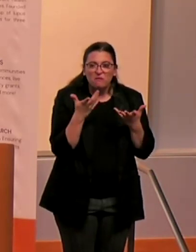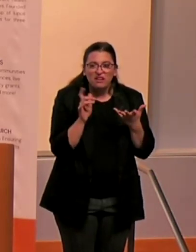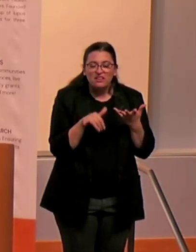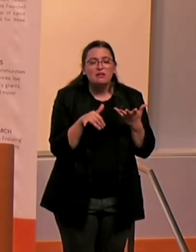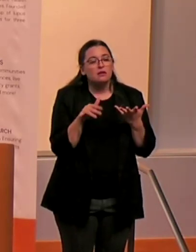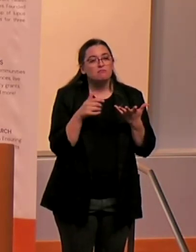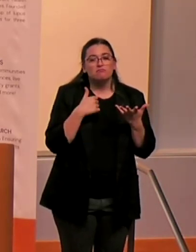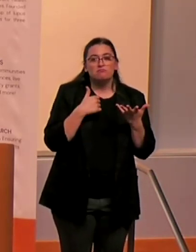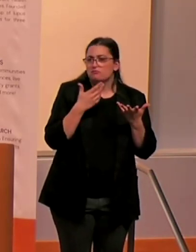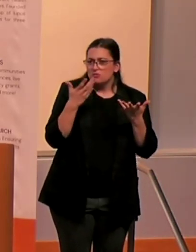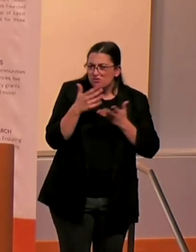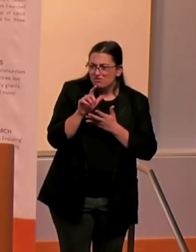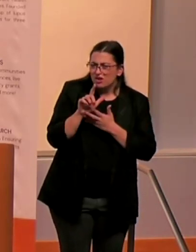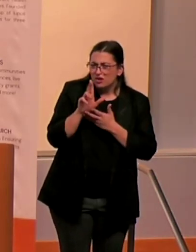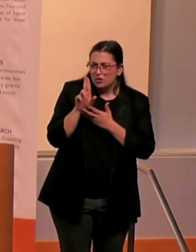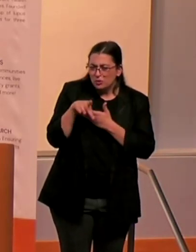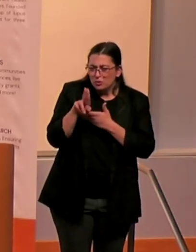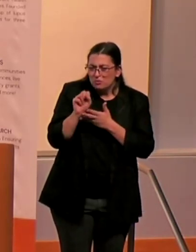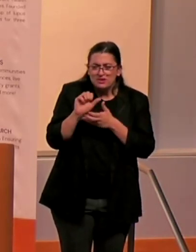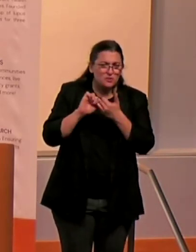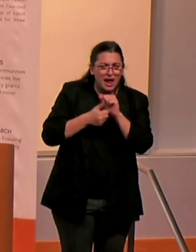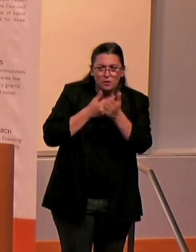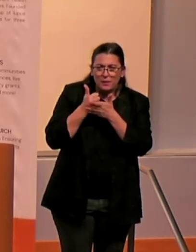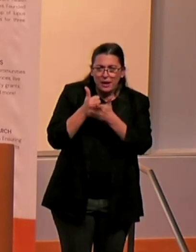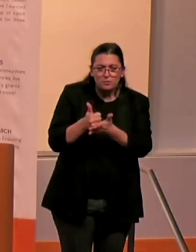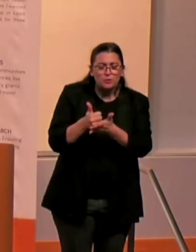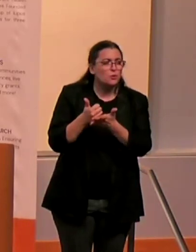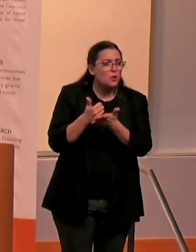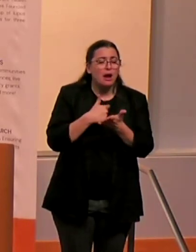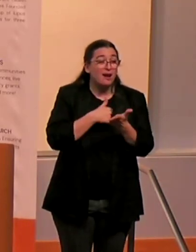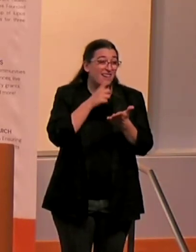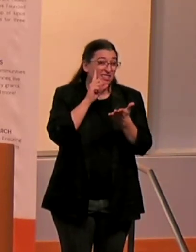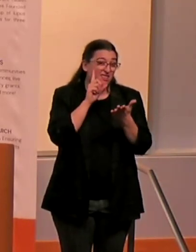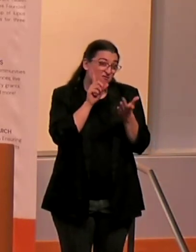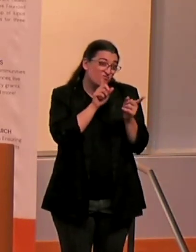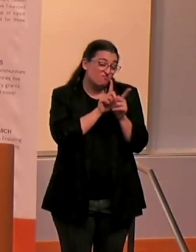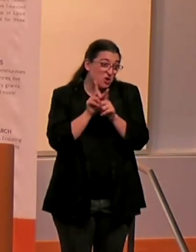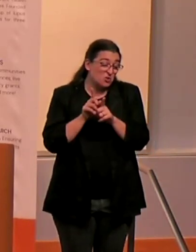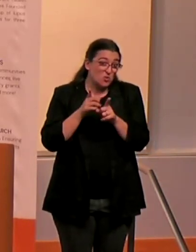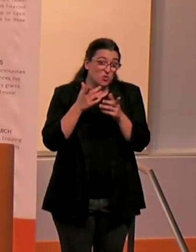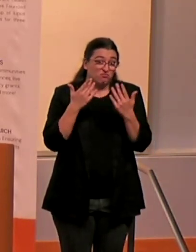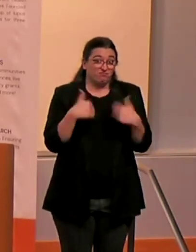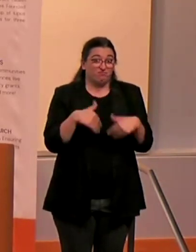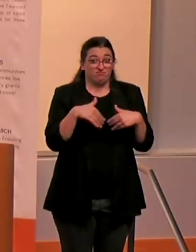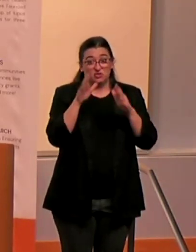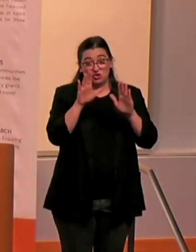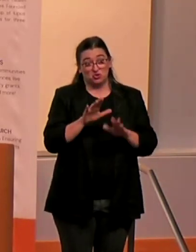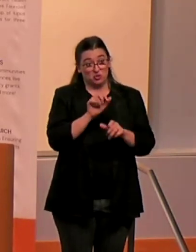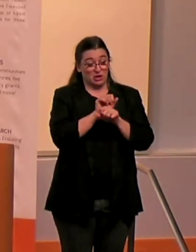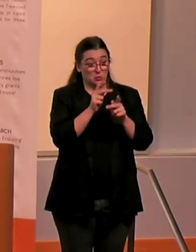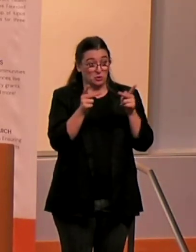wanting to know, oh, what is that? And how can we help you? And I think it also says something big in the workplace. If they